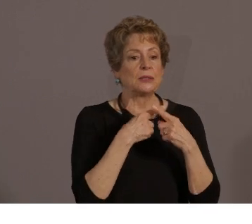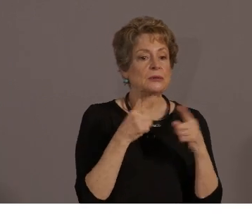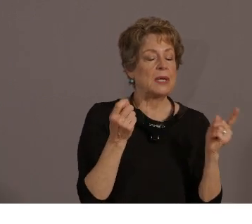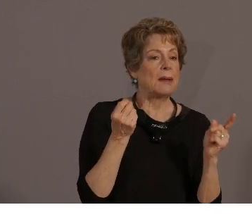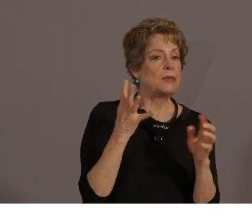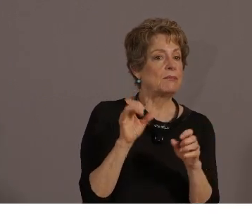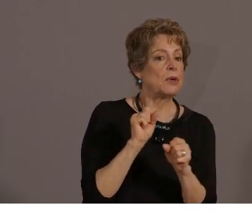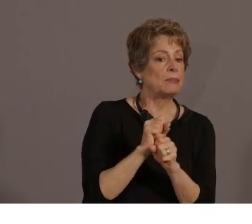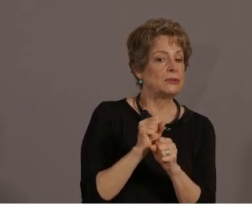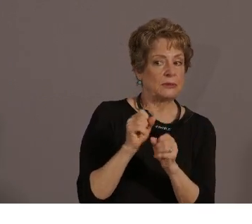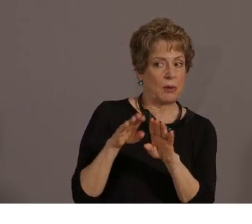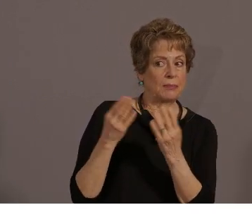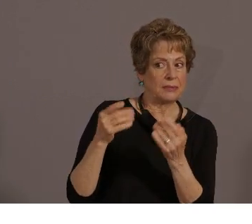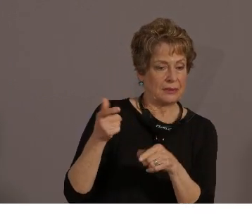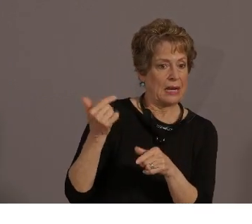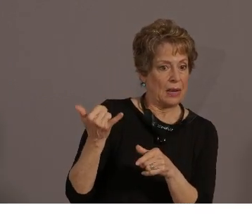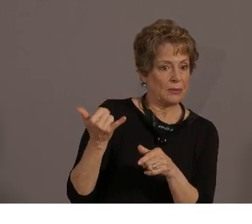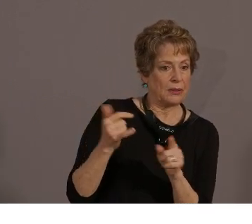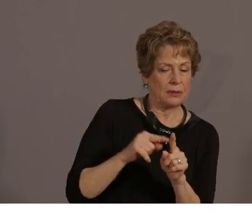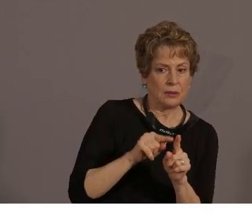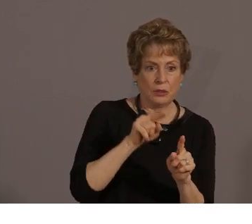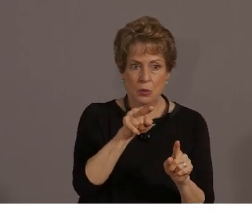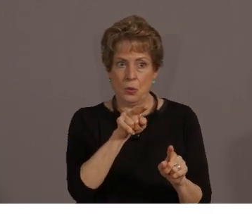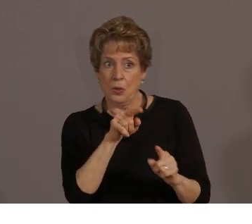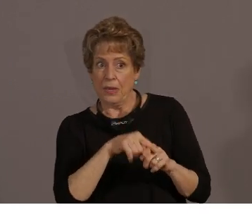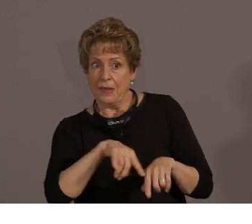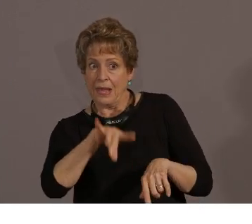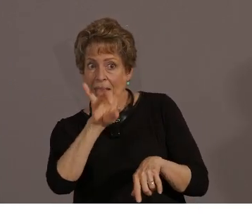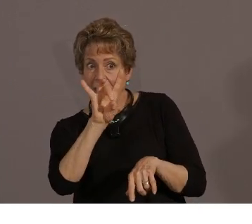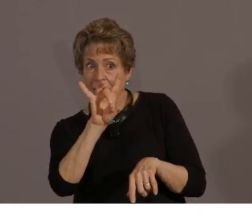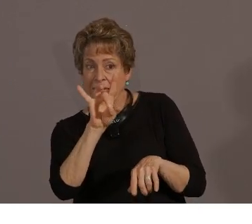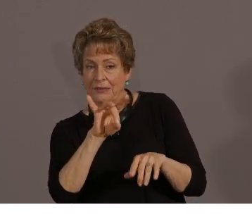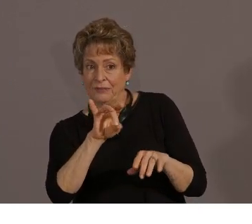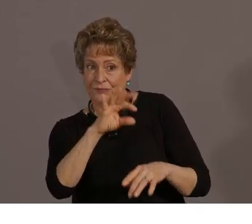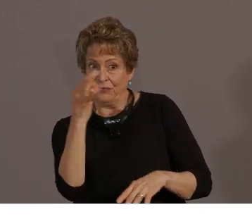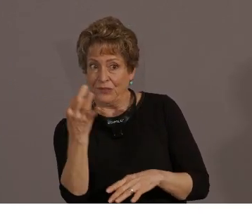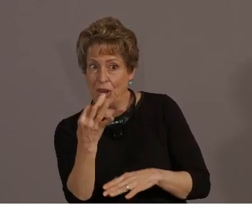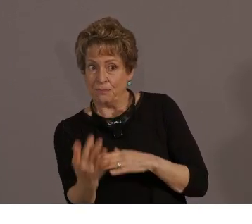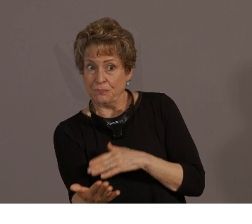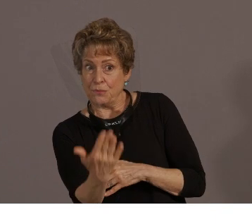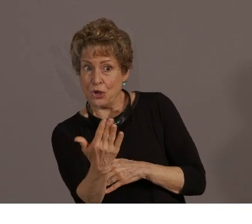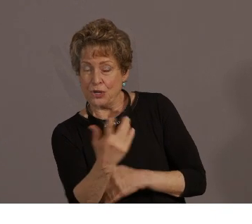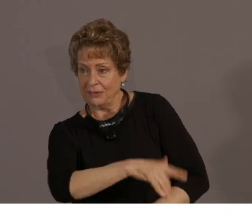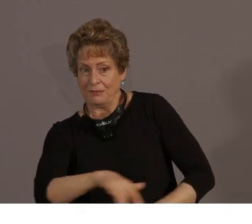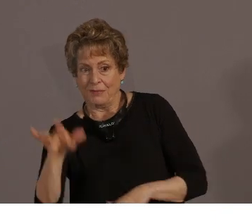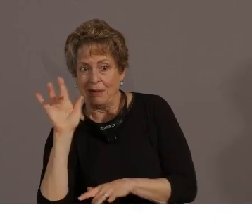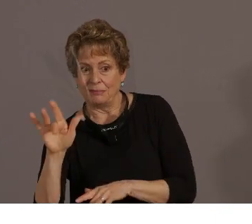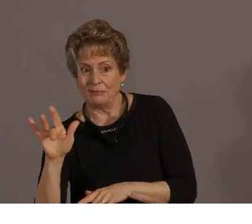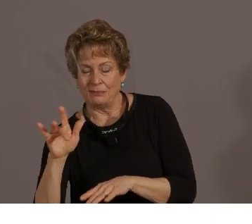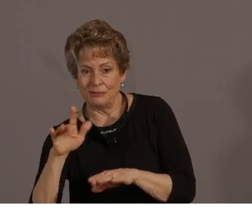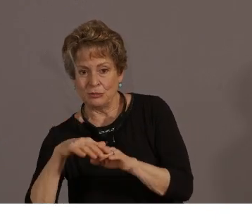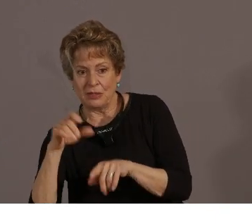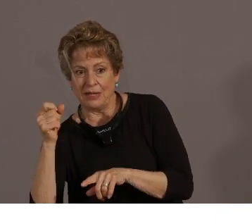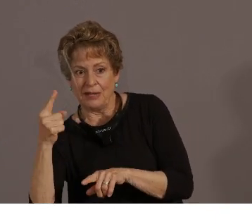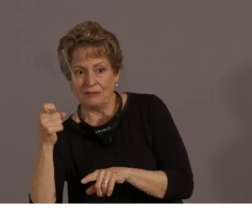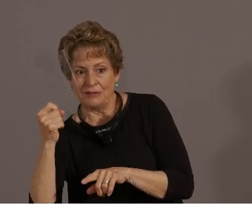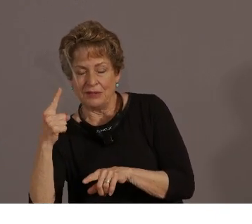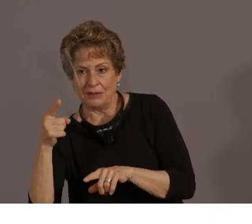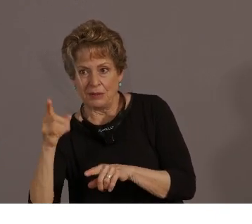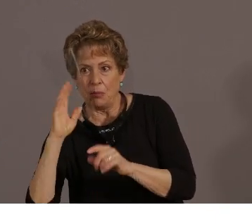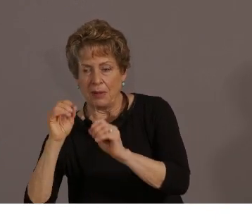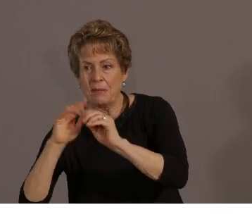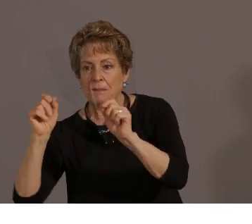11 a.m. on Friday, and then that will fill in the appointments for the upcoming week. What we've identified is